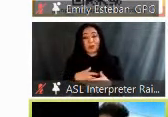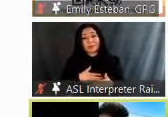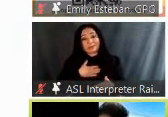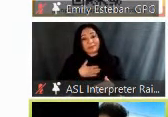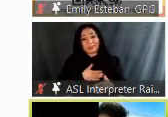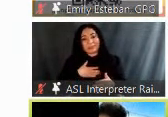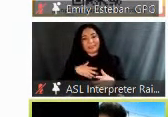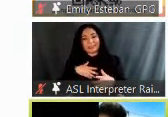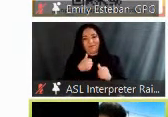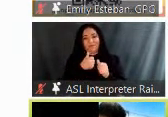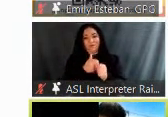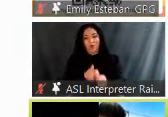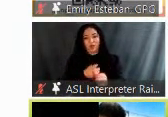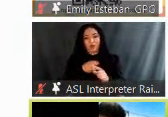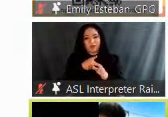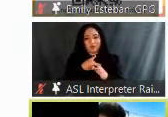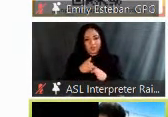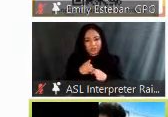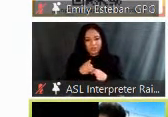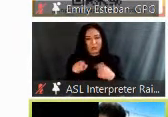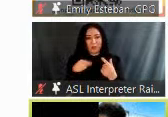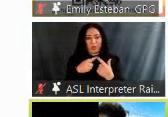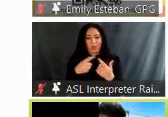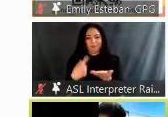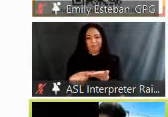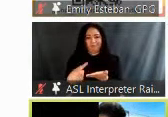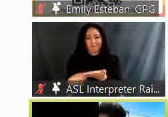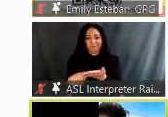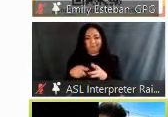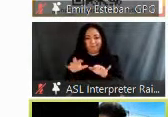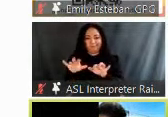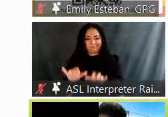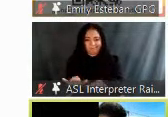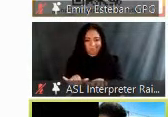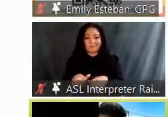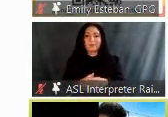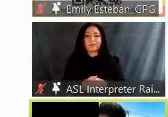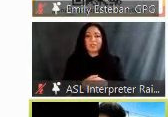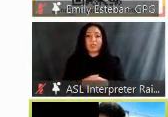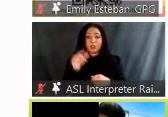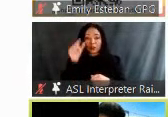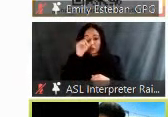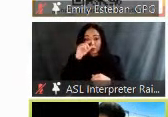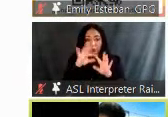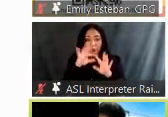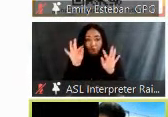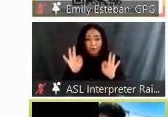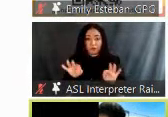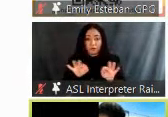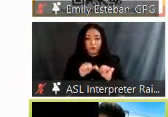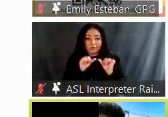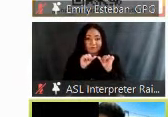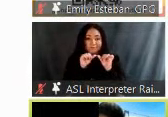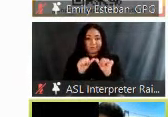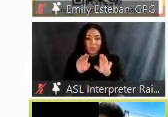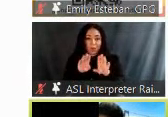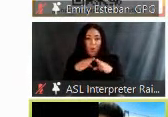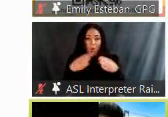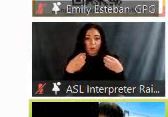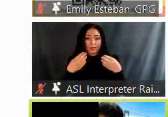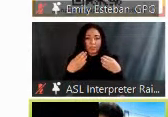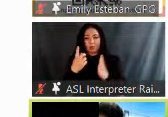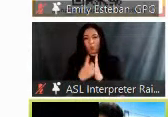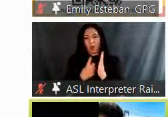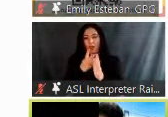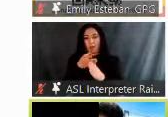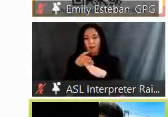uphold standards of professionalism. The Google form will remain open until 1 hour after the